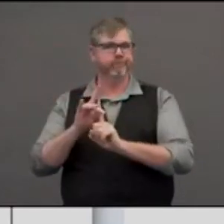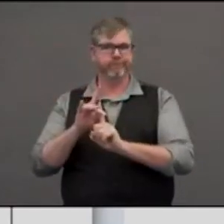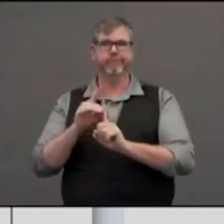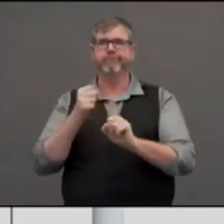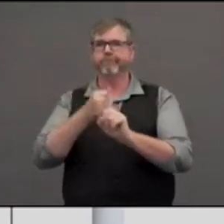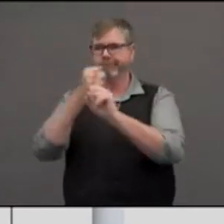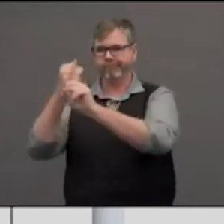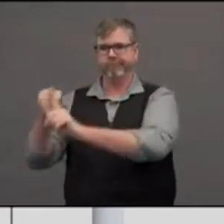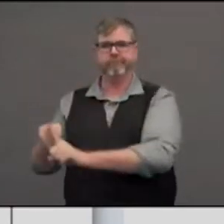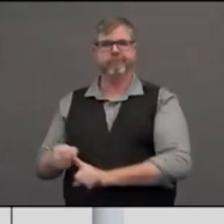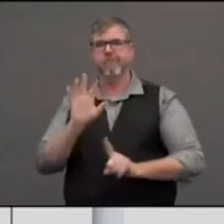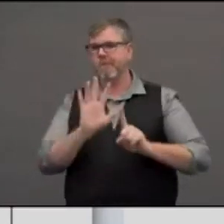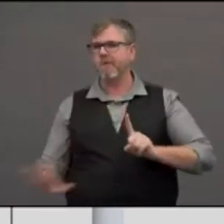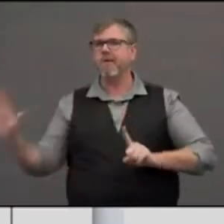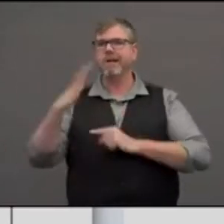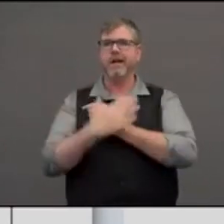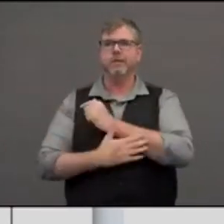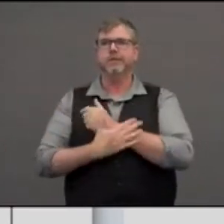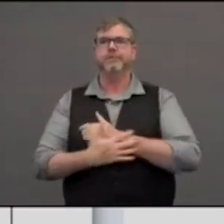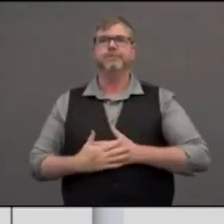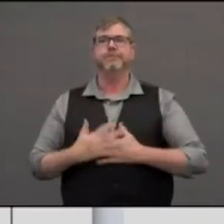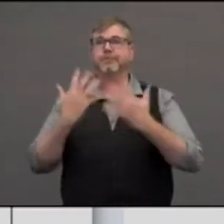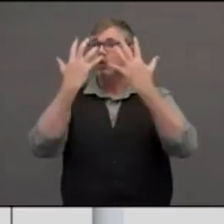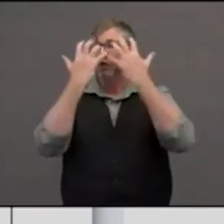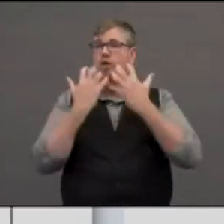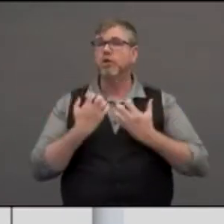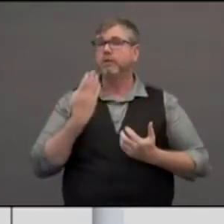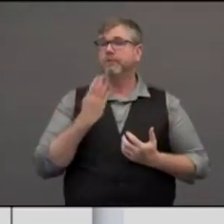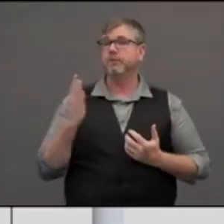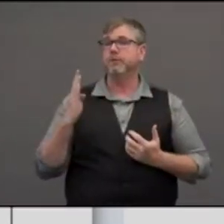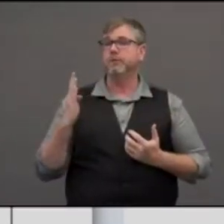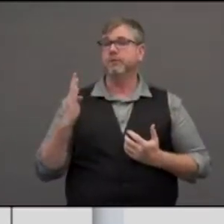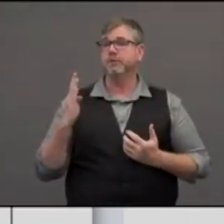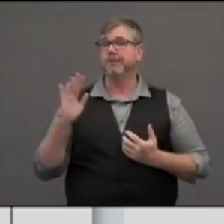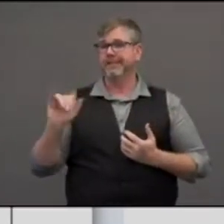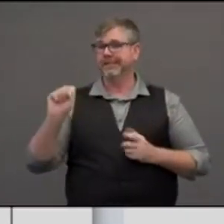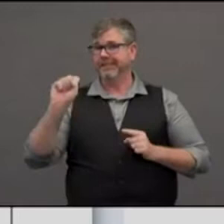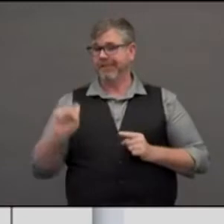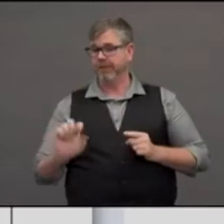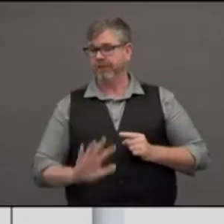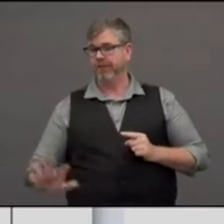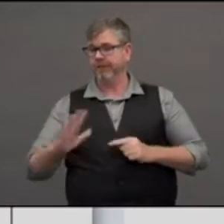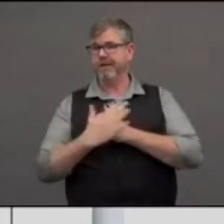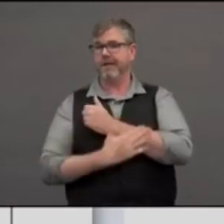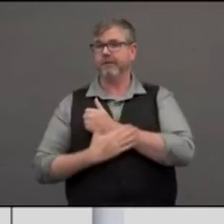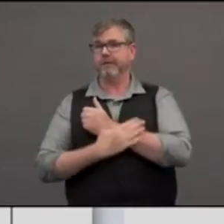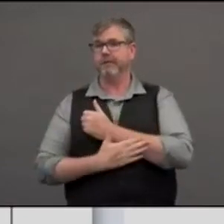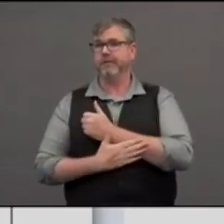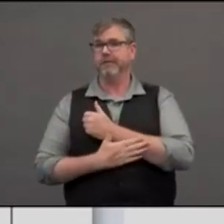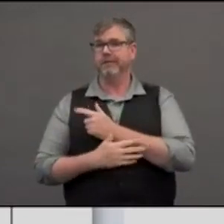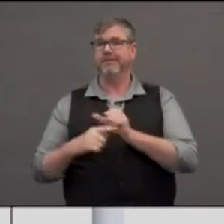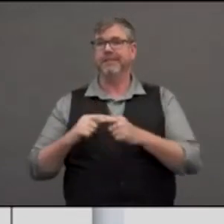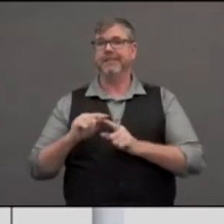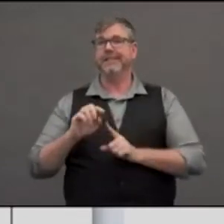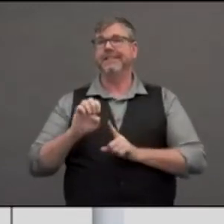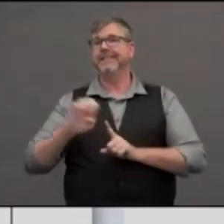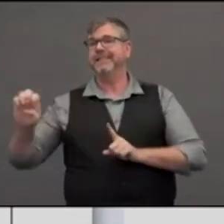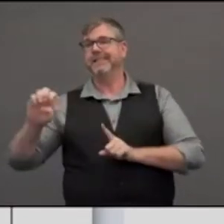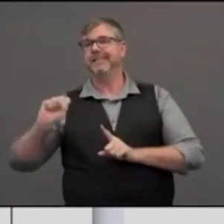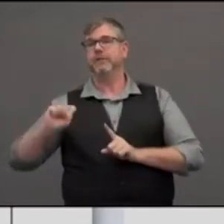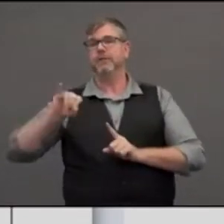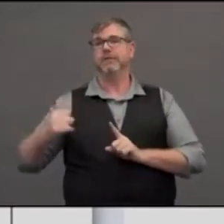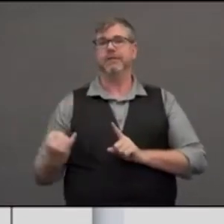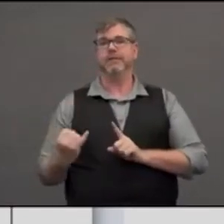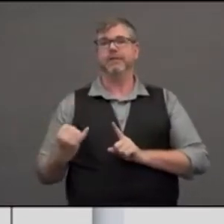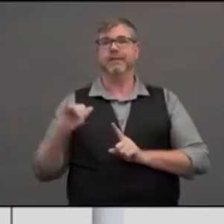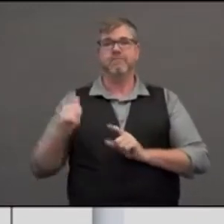at the darker blue areas in the South County and then in areas of East San Jose, that's where the highest